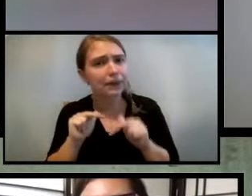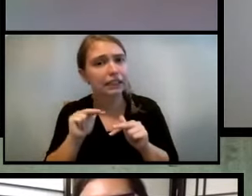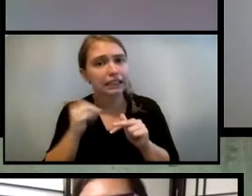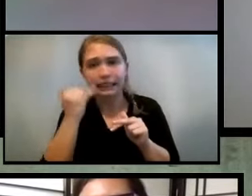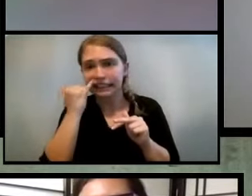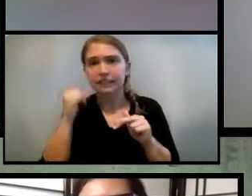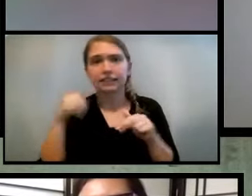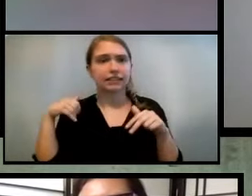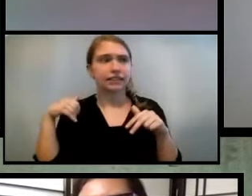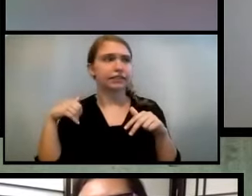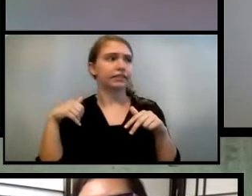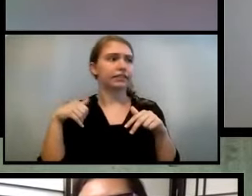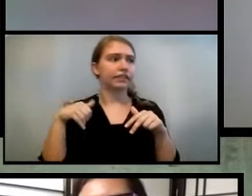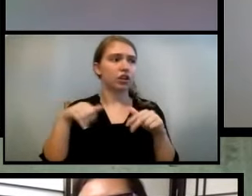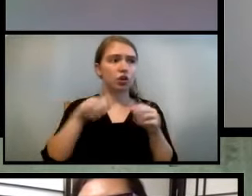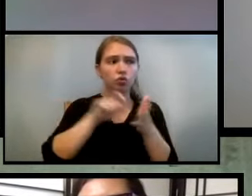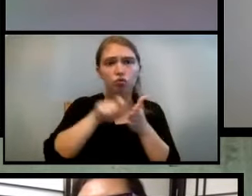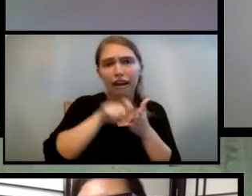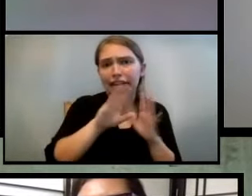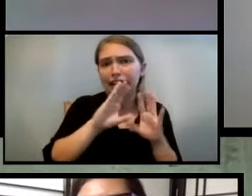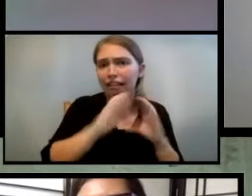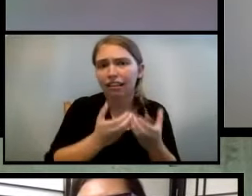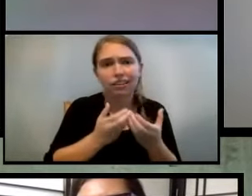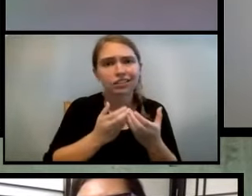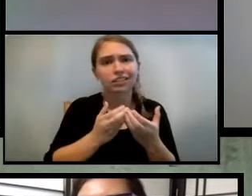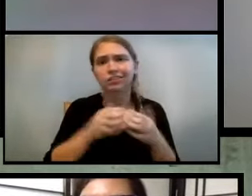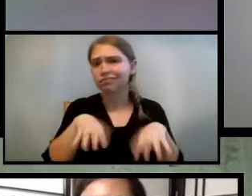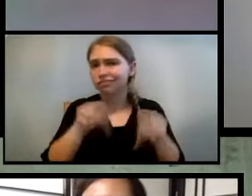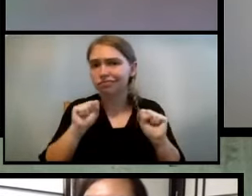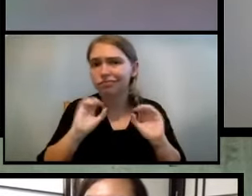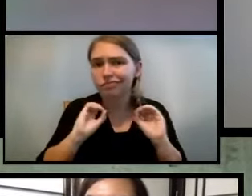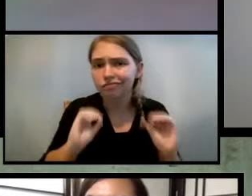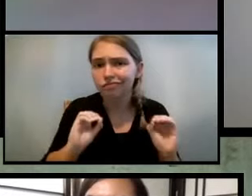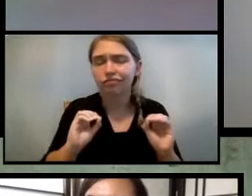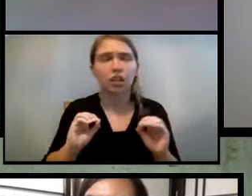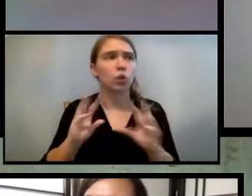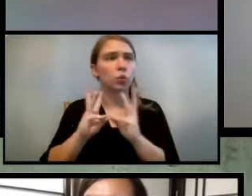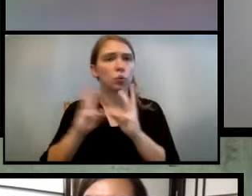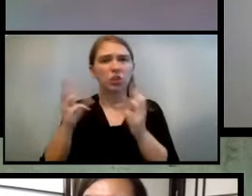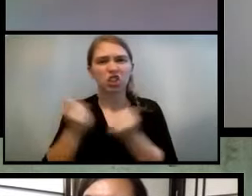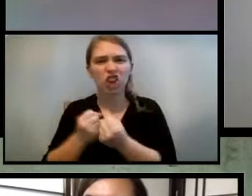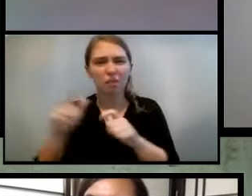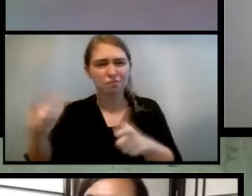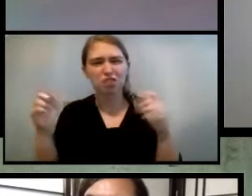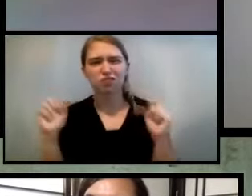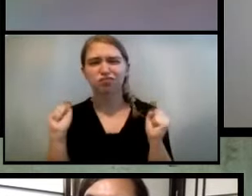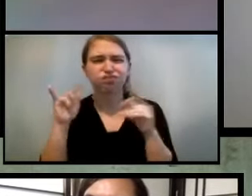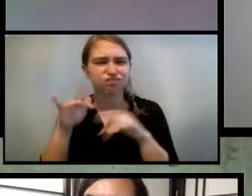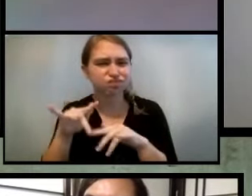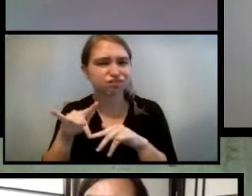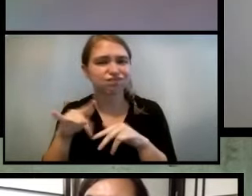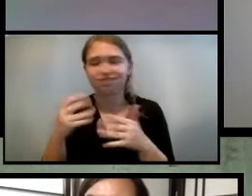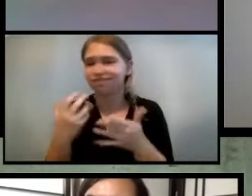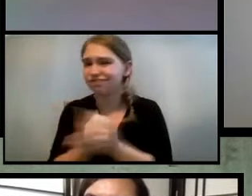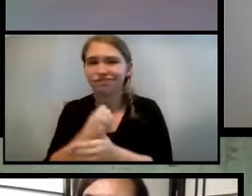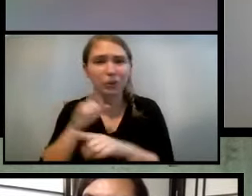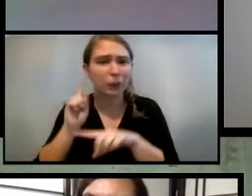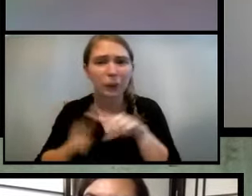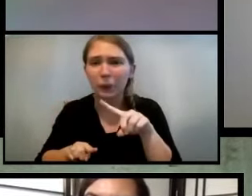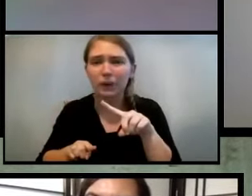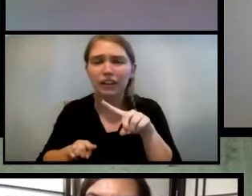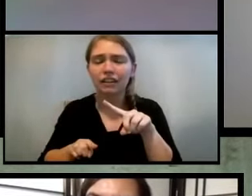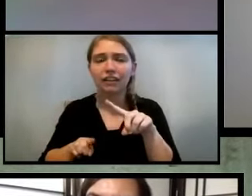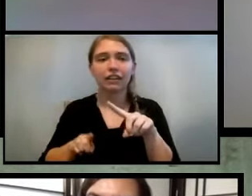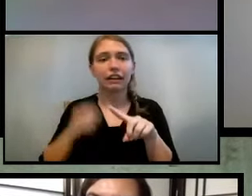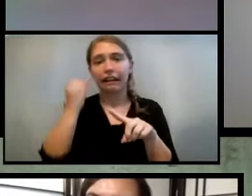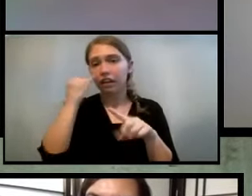a bunch of writing classes, if you didn't get a chance to go to a big workshop, if you're out there looking for a little more support as